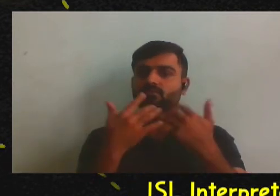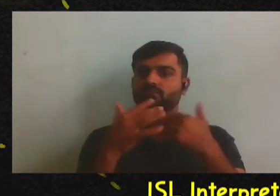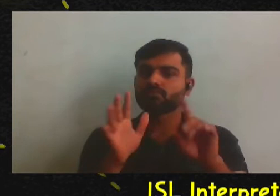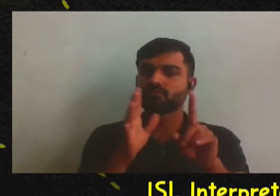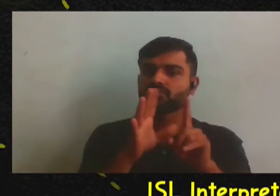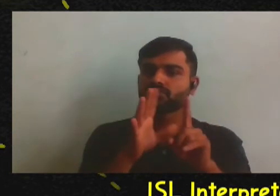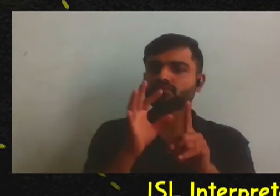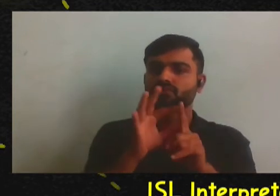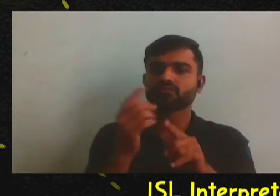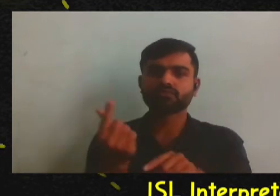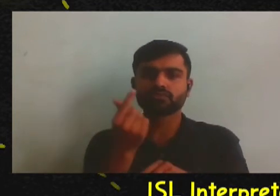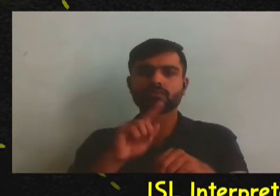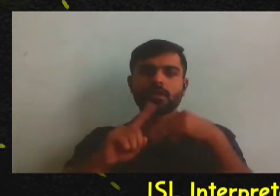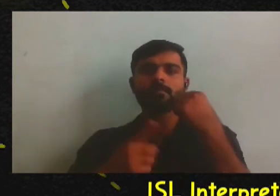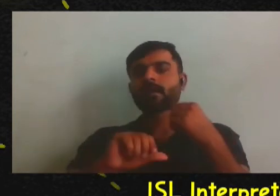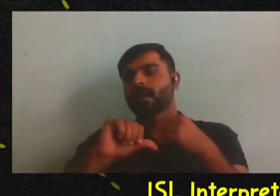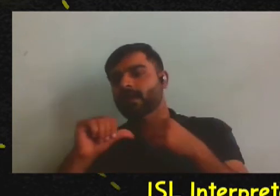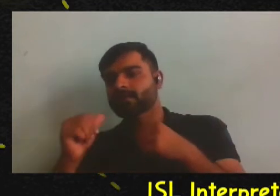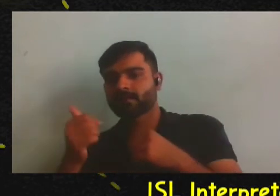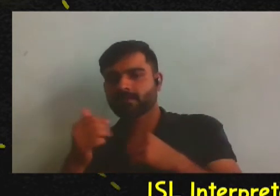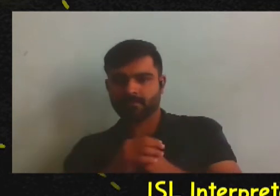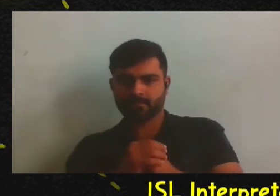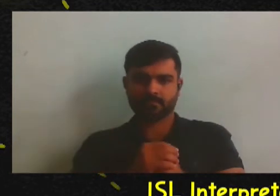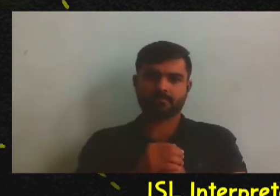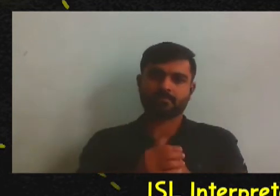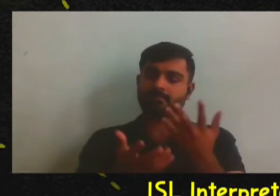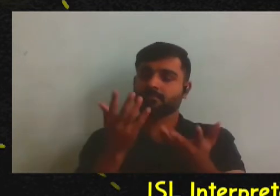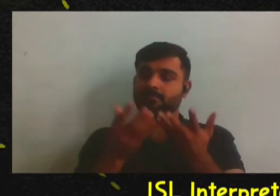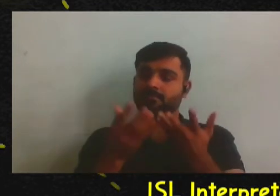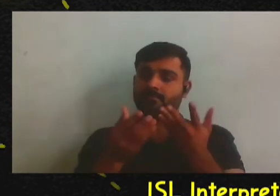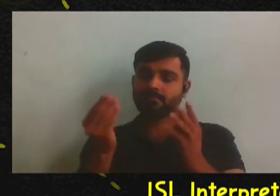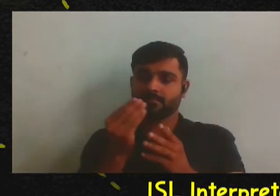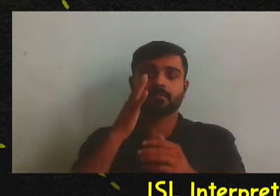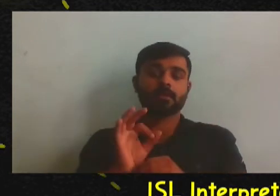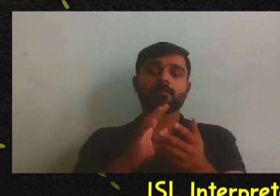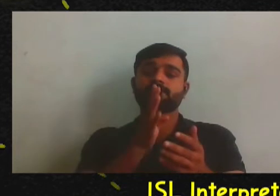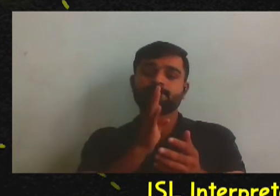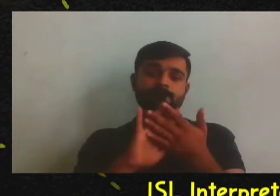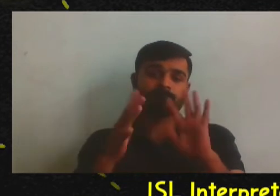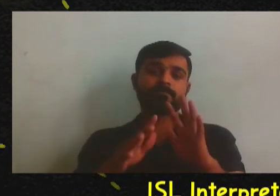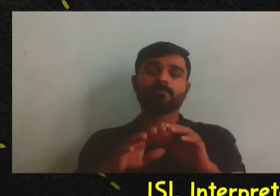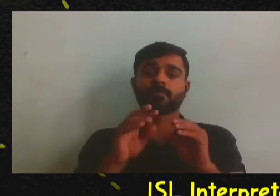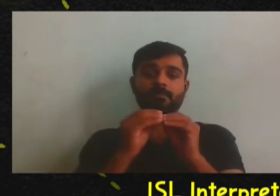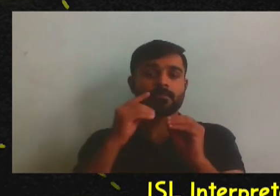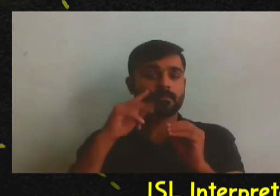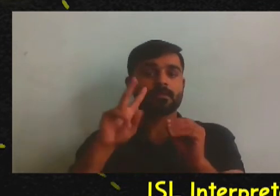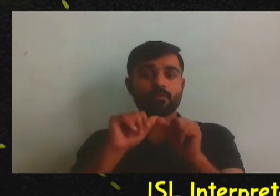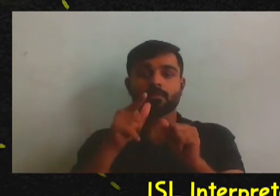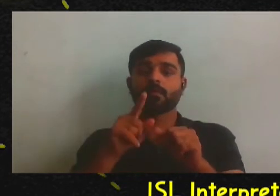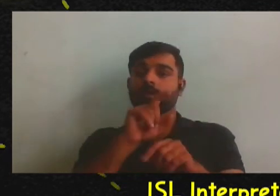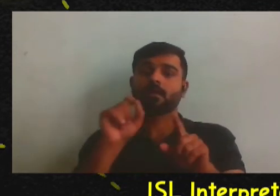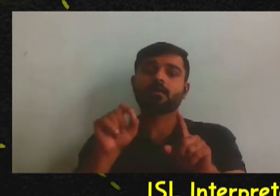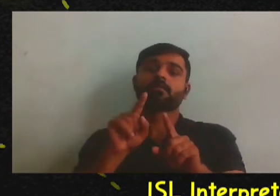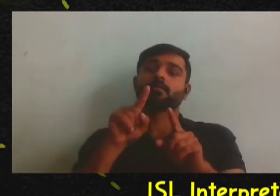at the other end of this? And this is something is very important to speak about. Biva, you looking at these hundreds and thousands